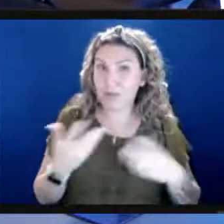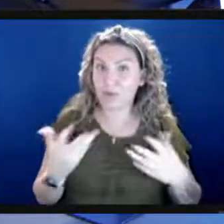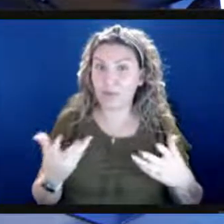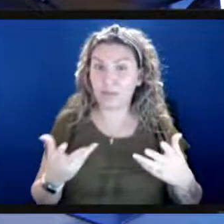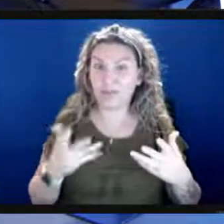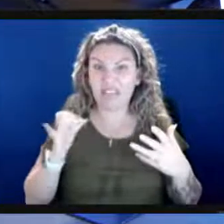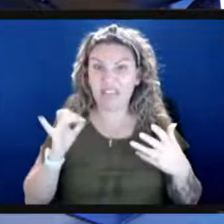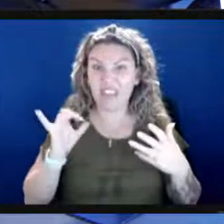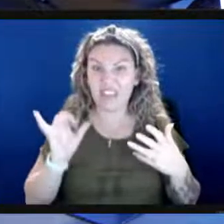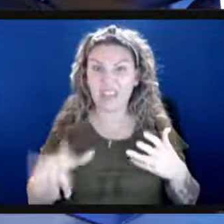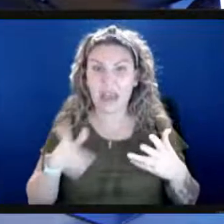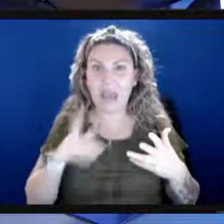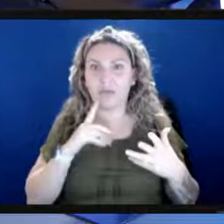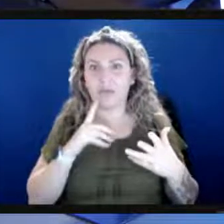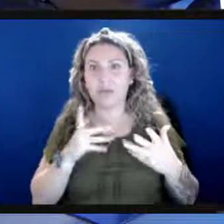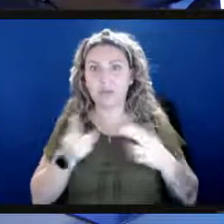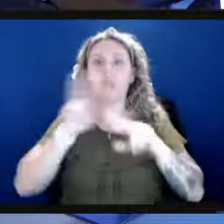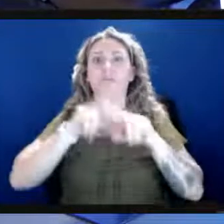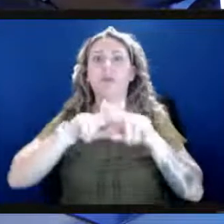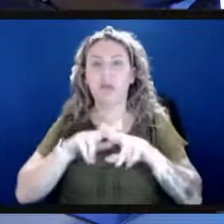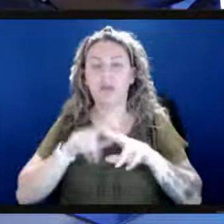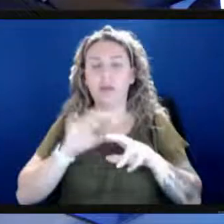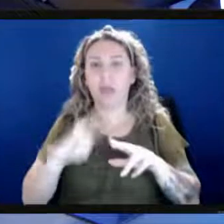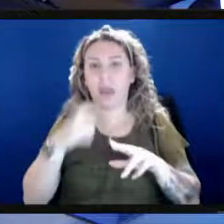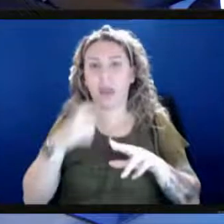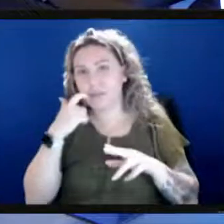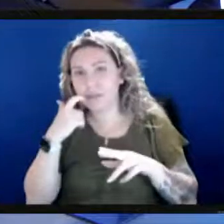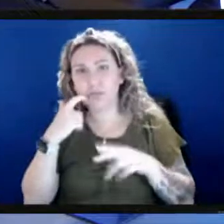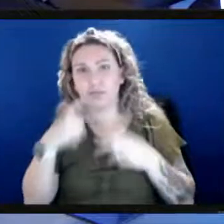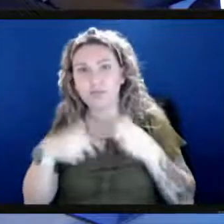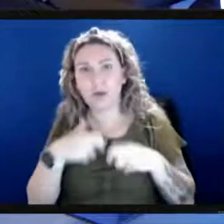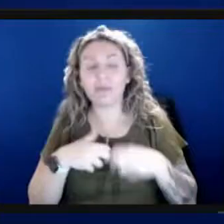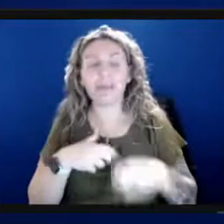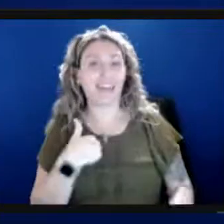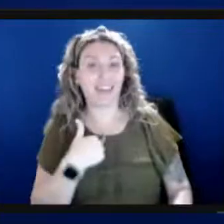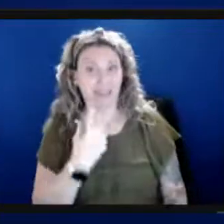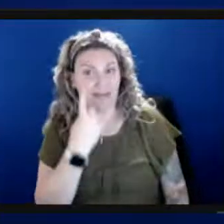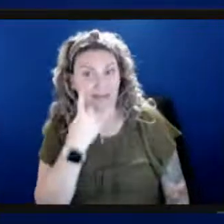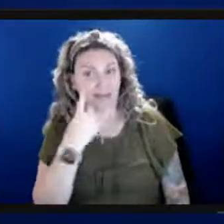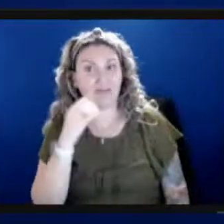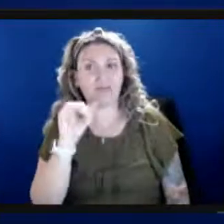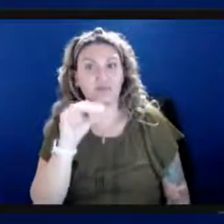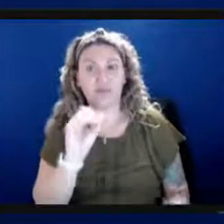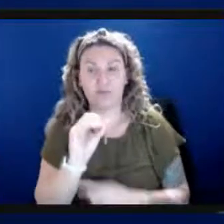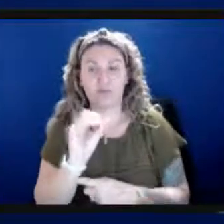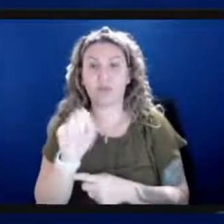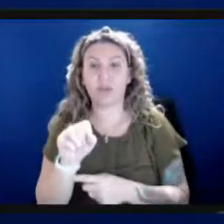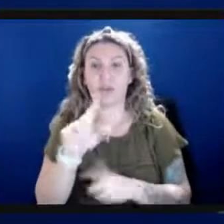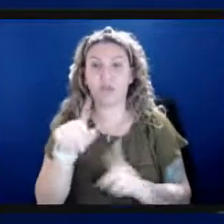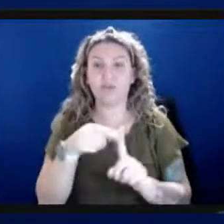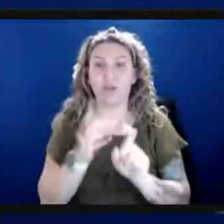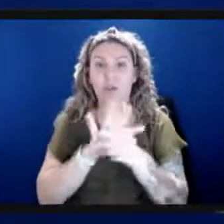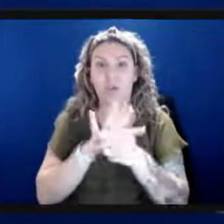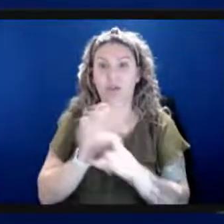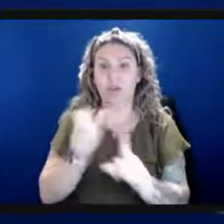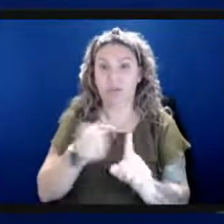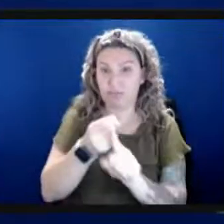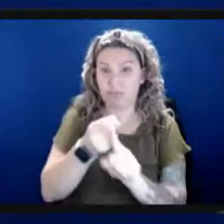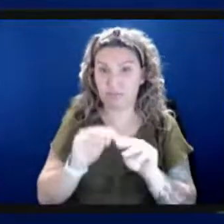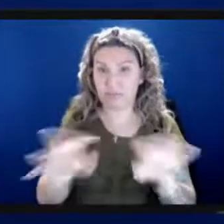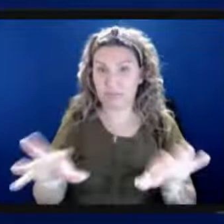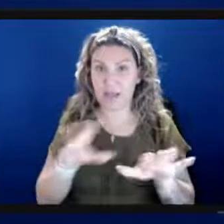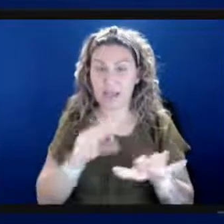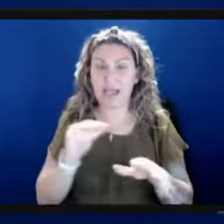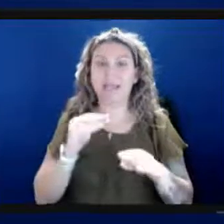do you think, any of this? I think so, because when COVID hit and we went to a lot of telehealth practice at that